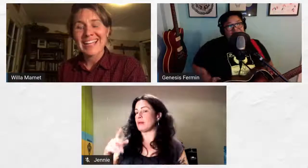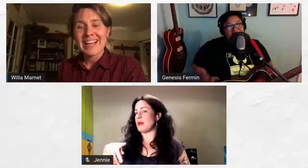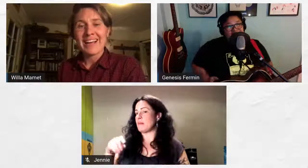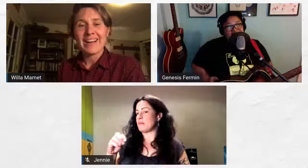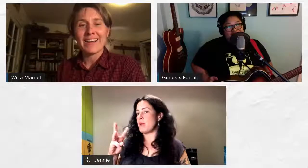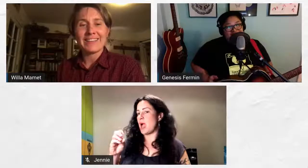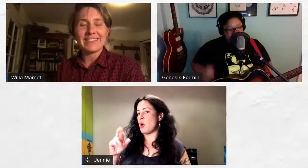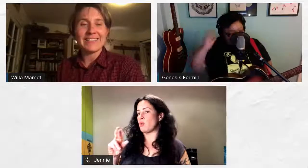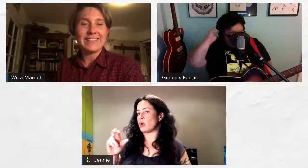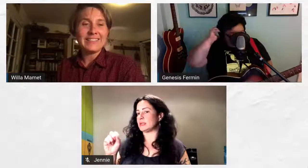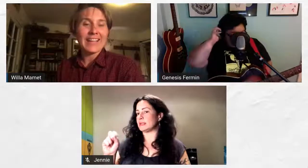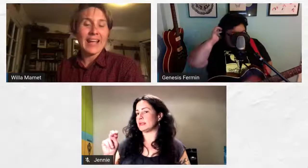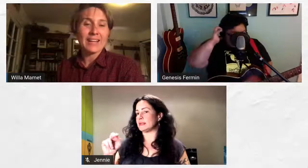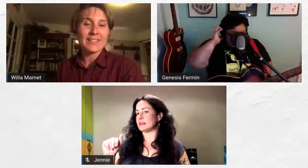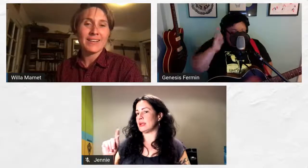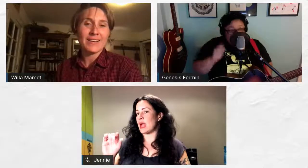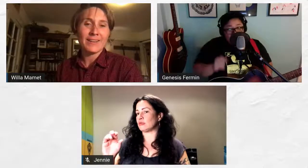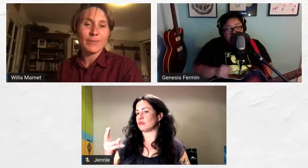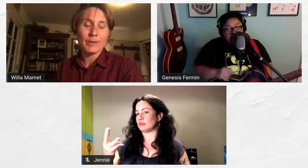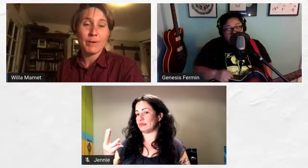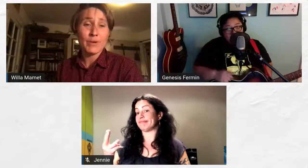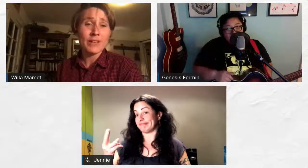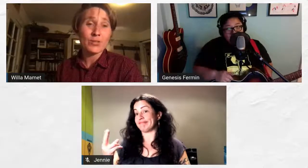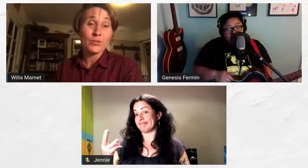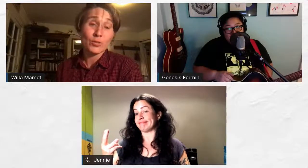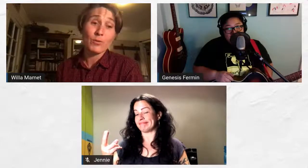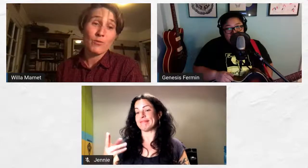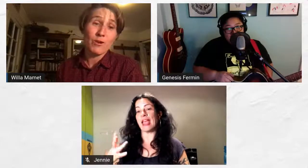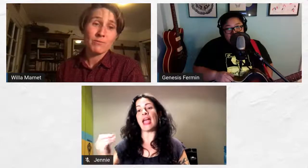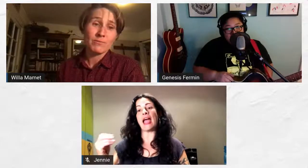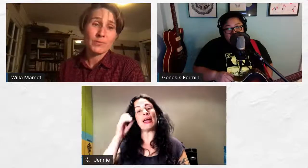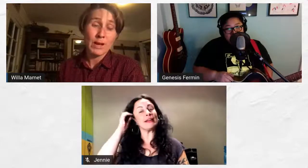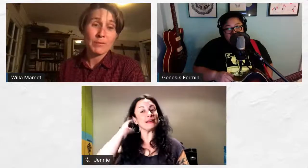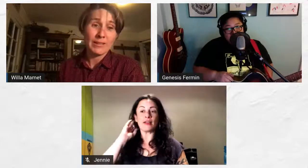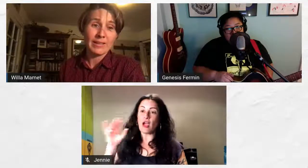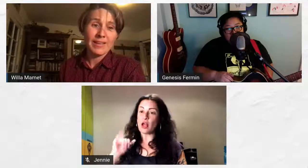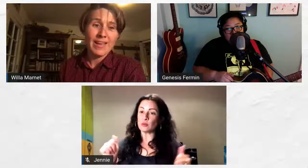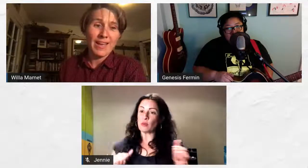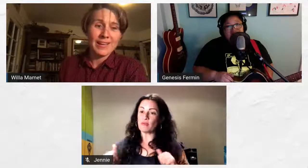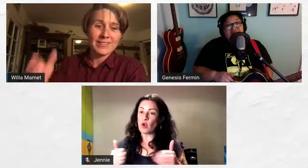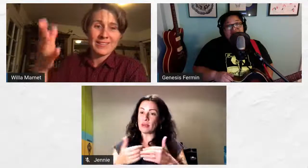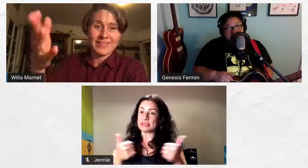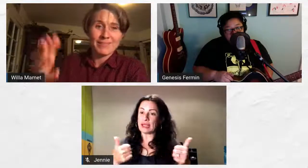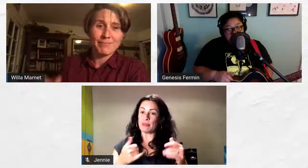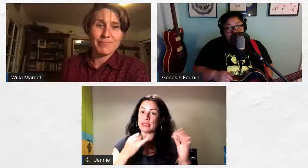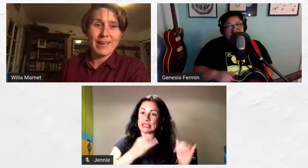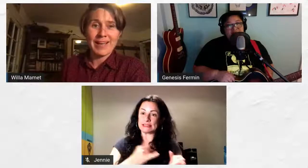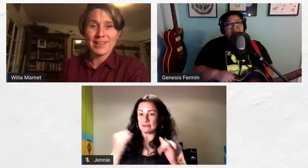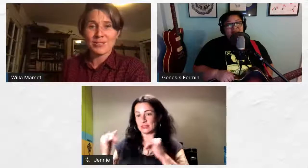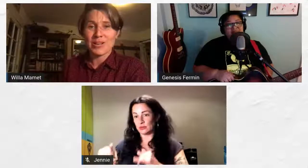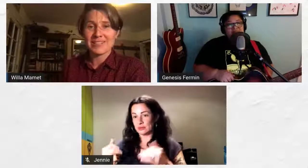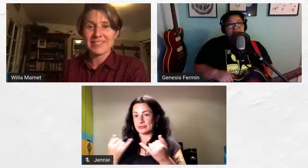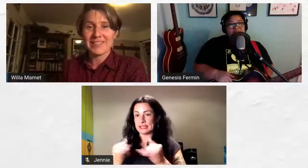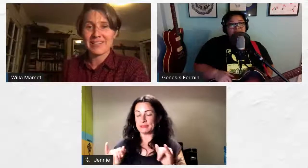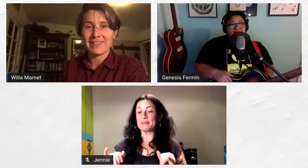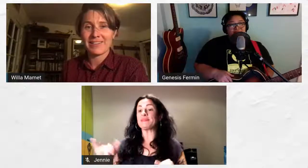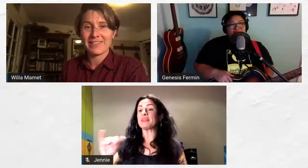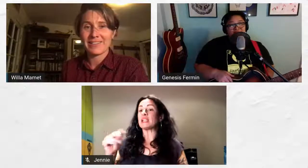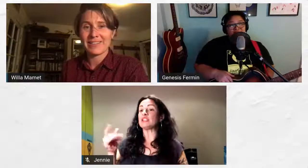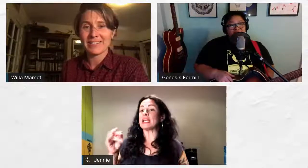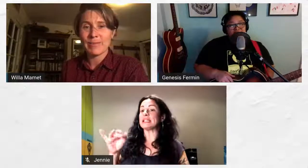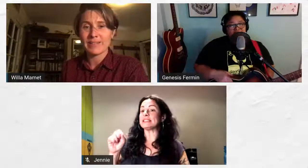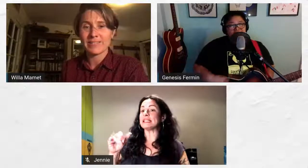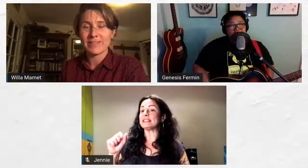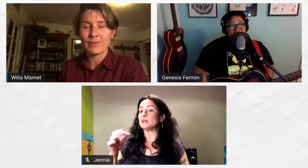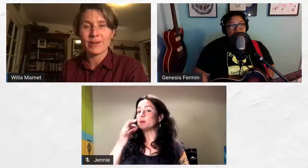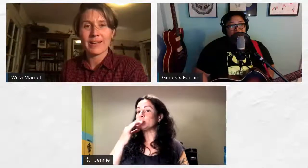Yeah. But we also do perform separately. As Genesis here